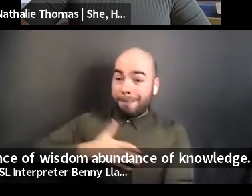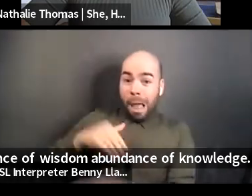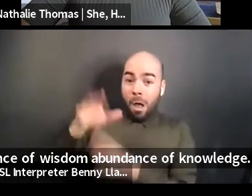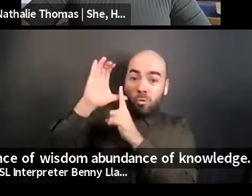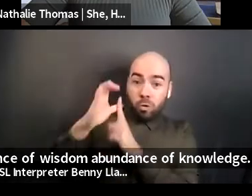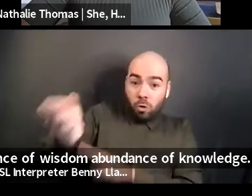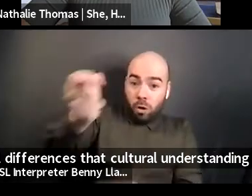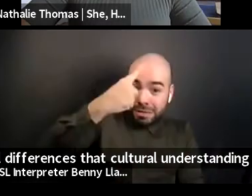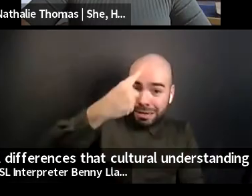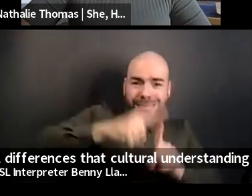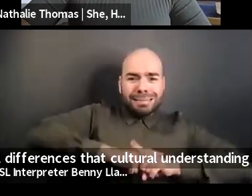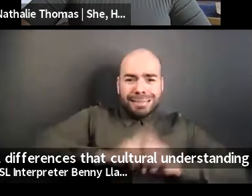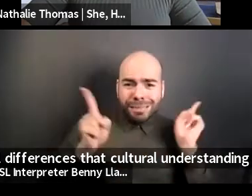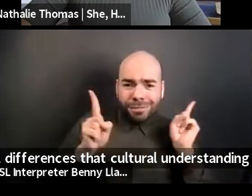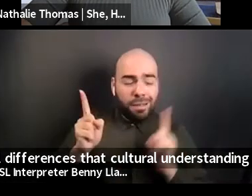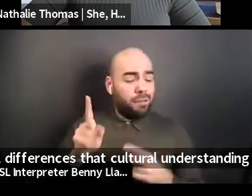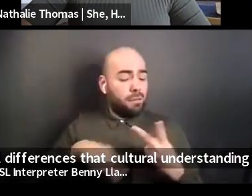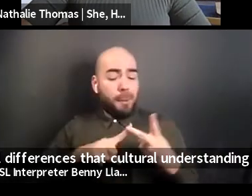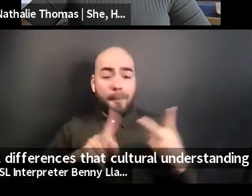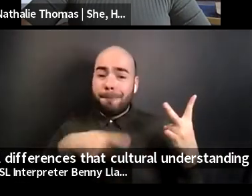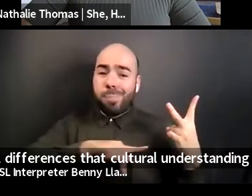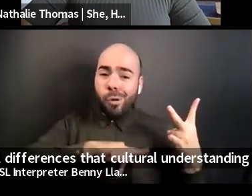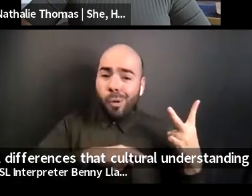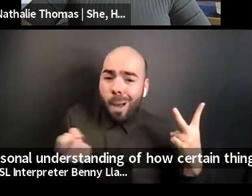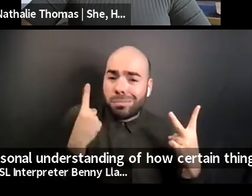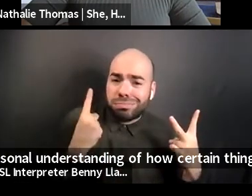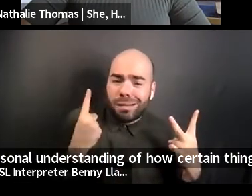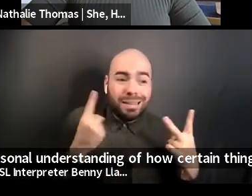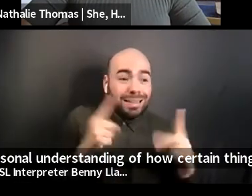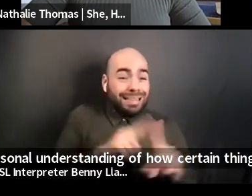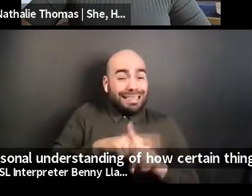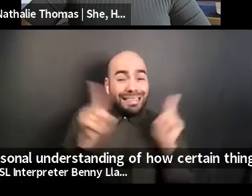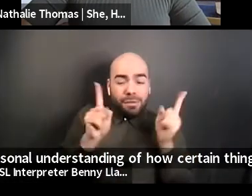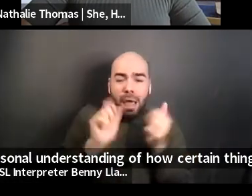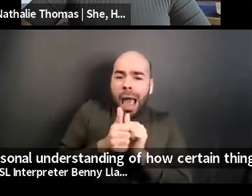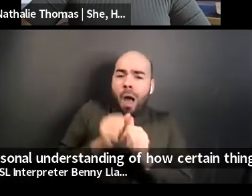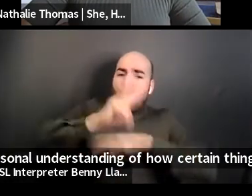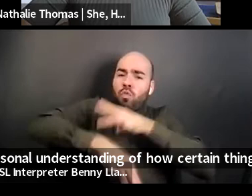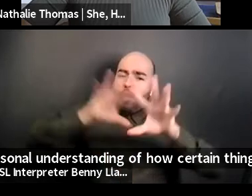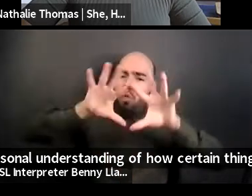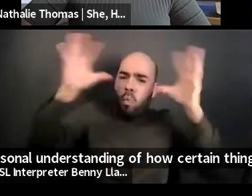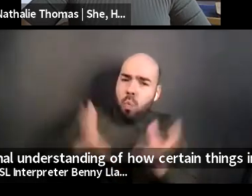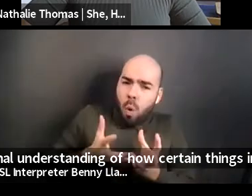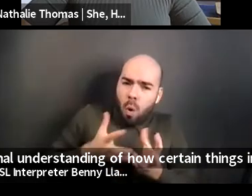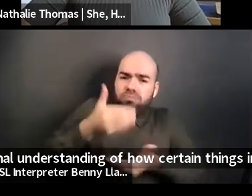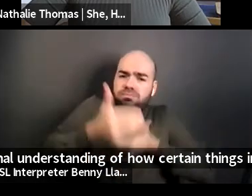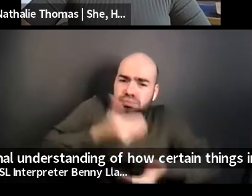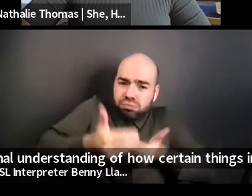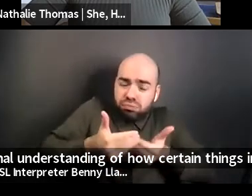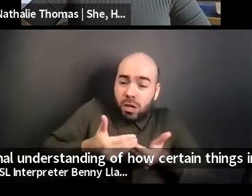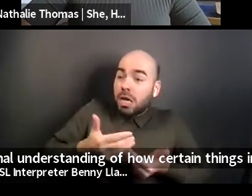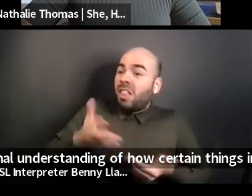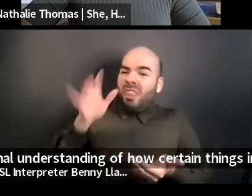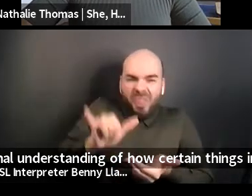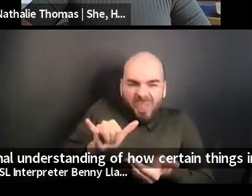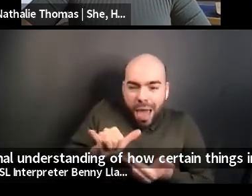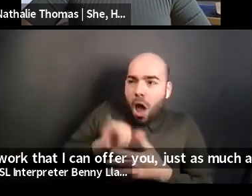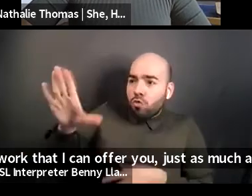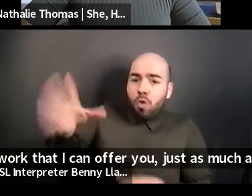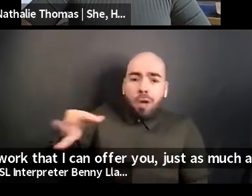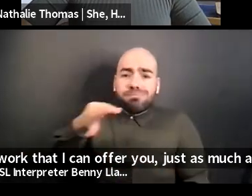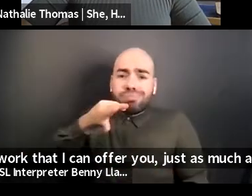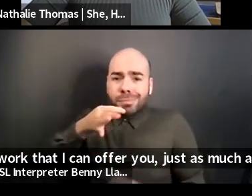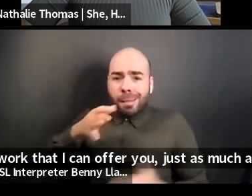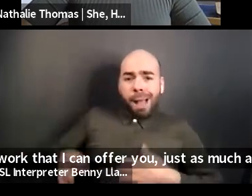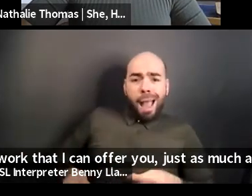understanding. I have personal understanding of how certain things in the world work that I can offer you just as much as you can offer me. And I may not be able to offer